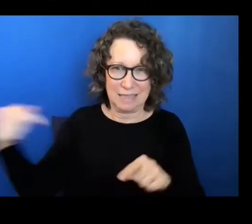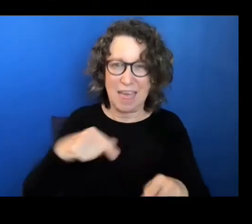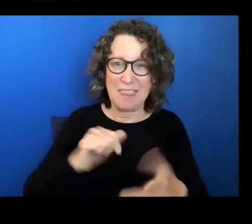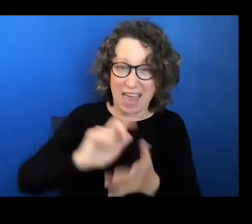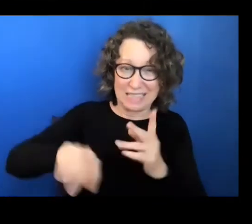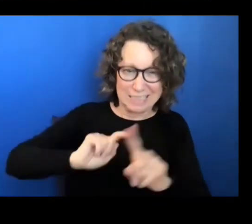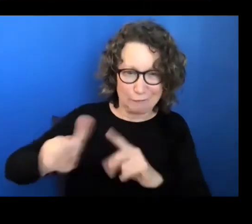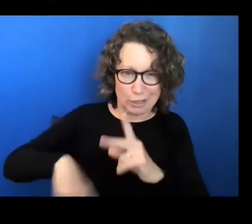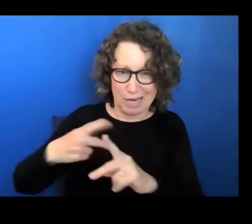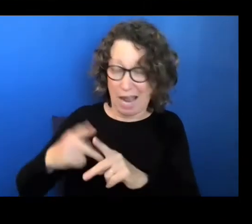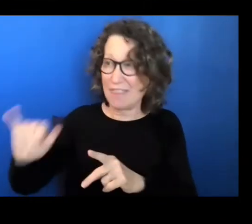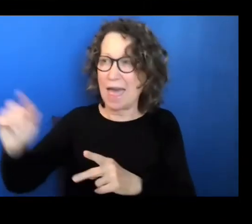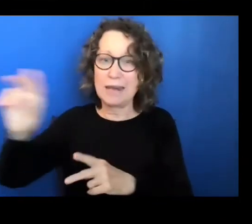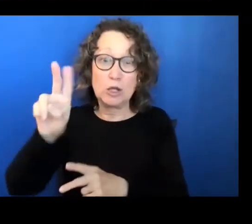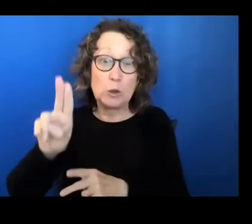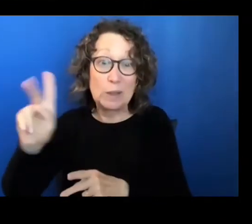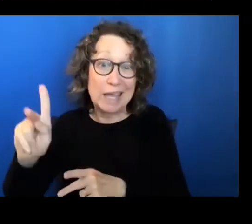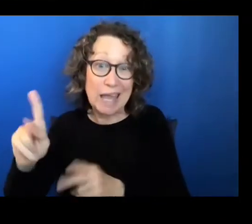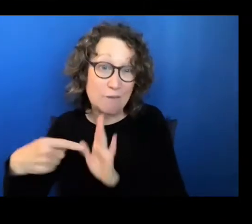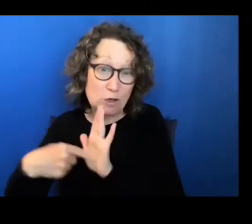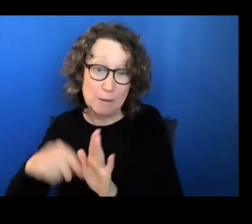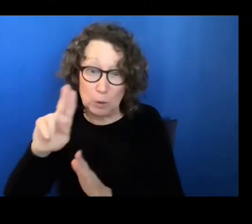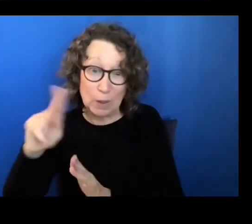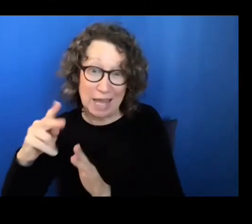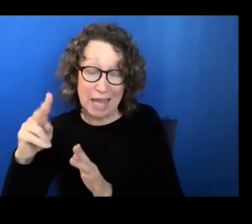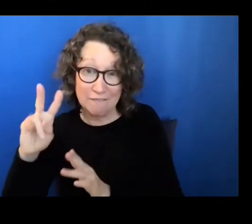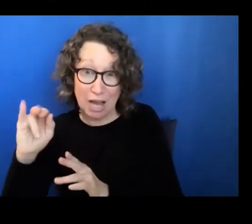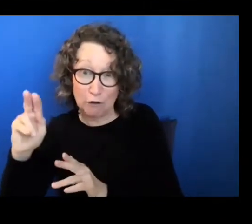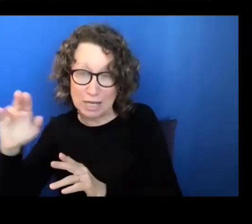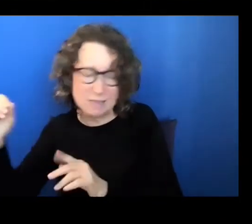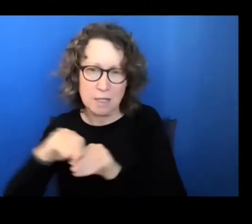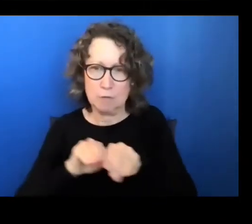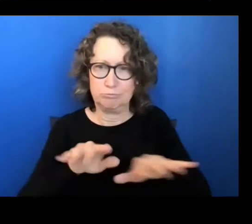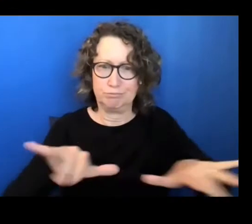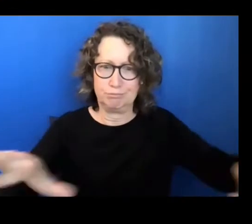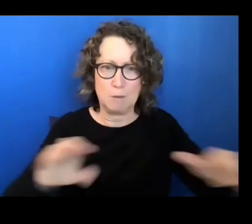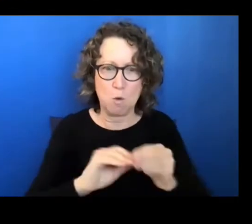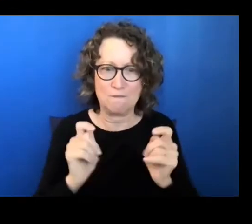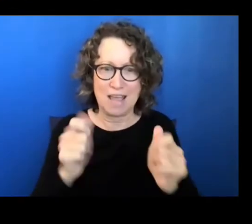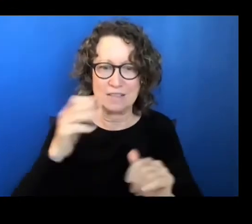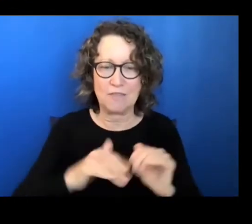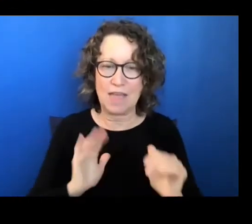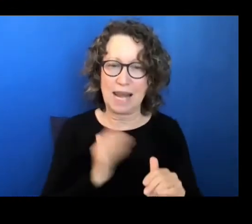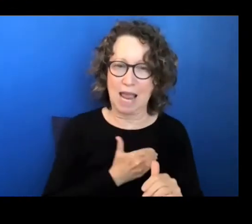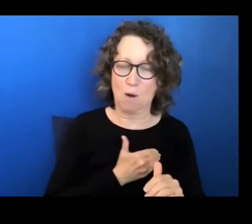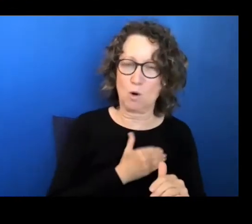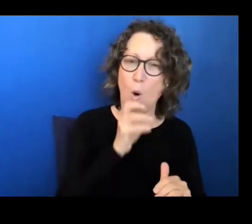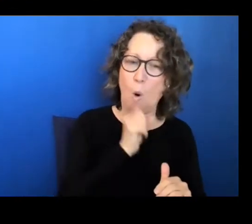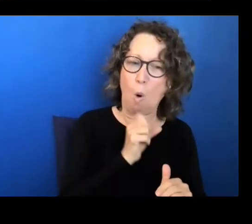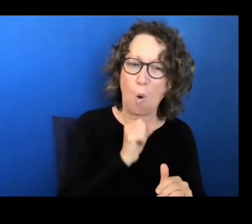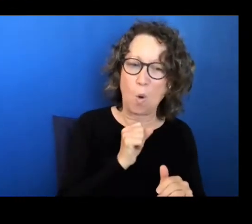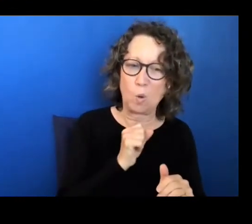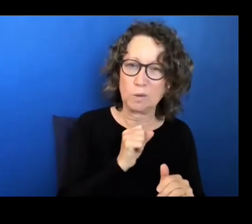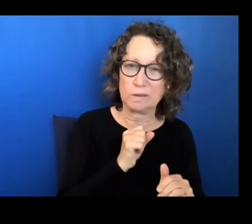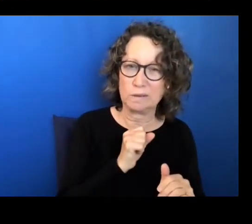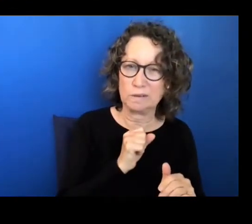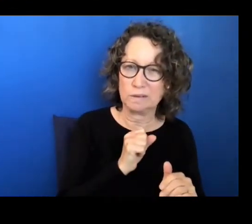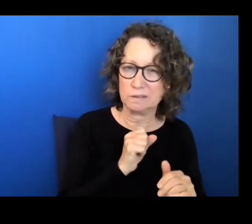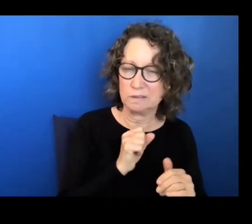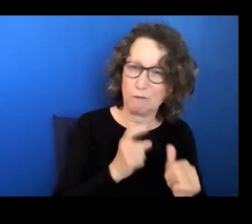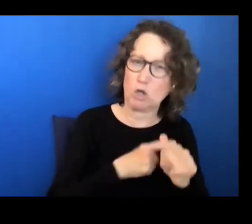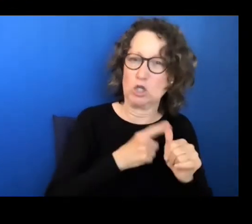virus spreads faster and more quickly. That's why it's overtaking the old wild type of the